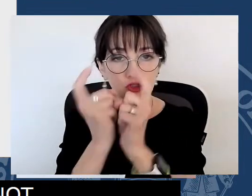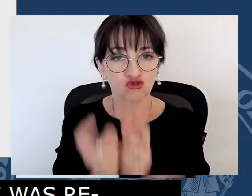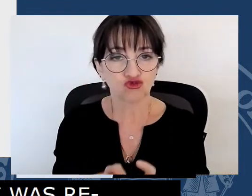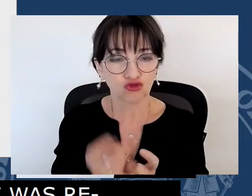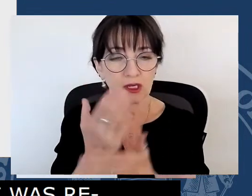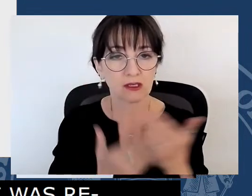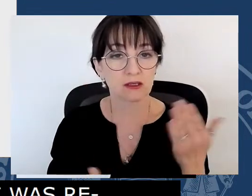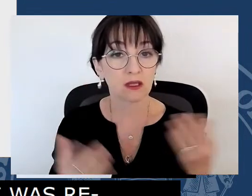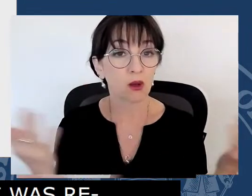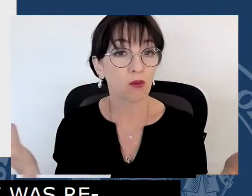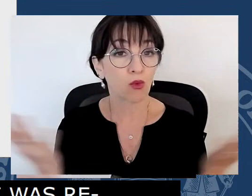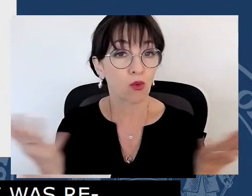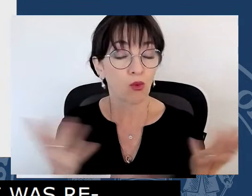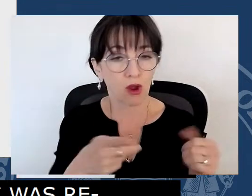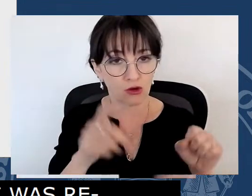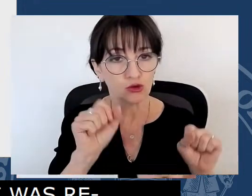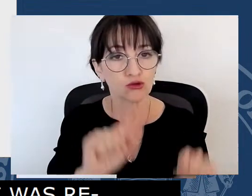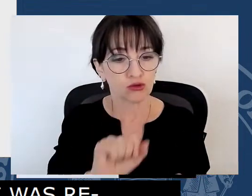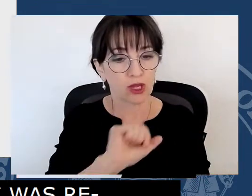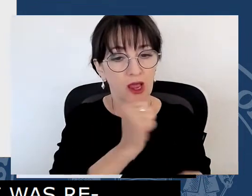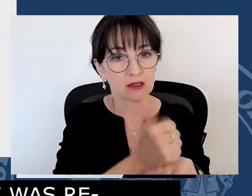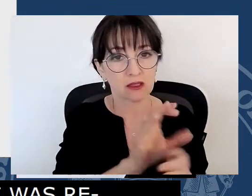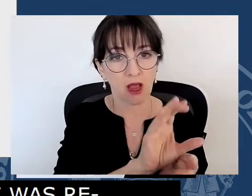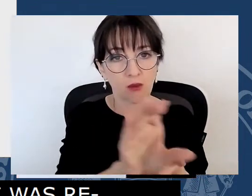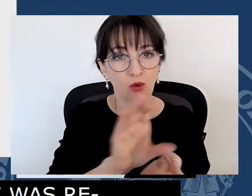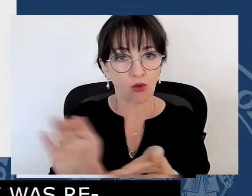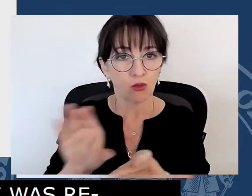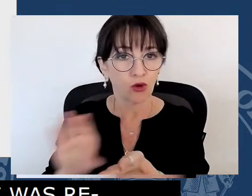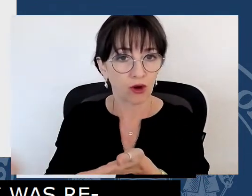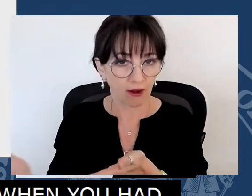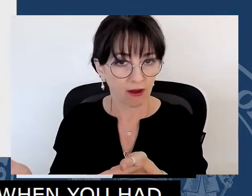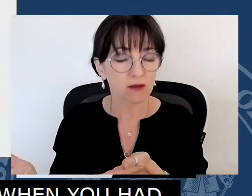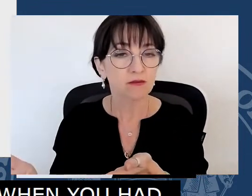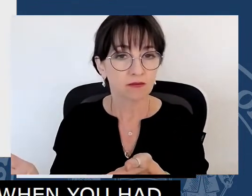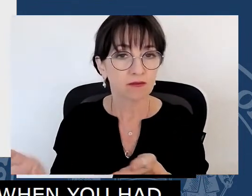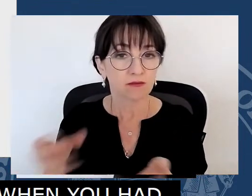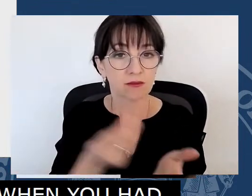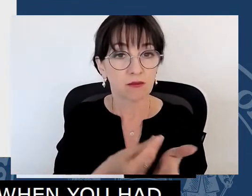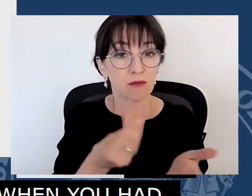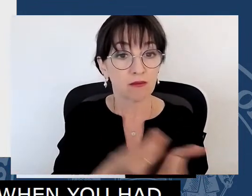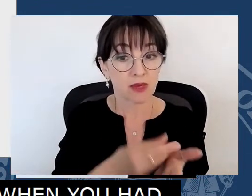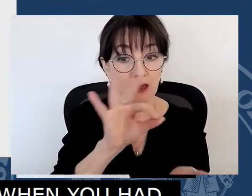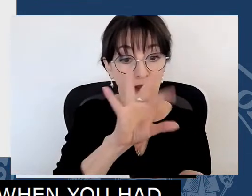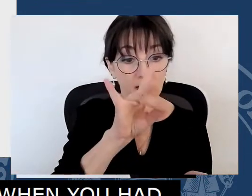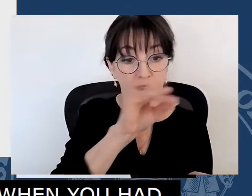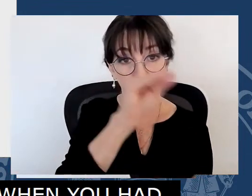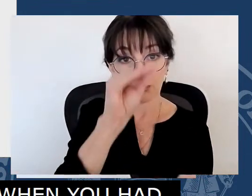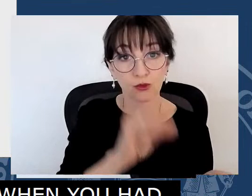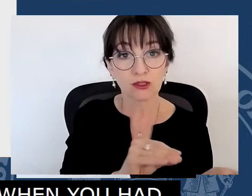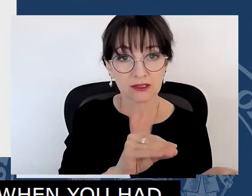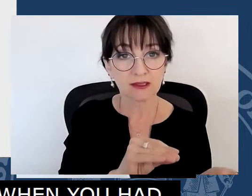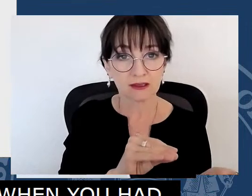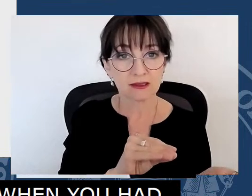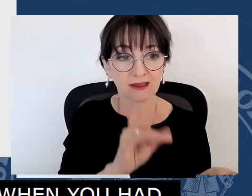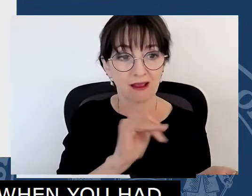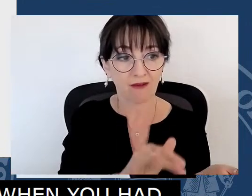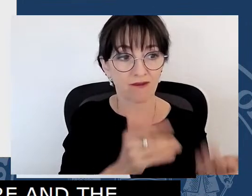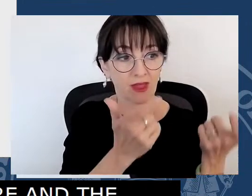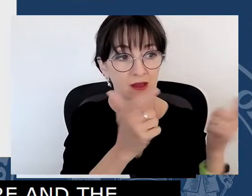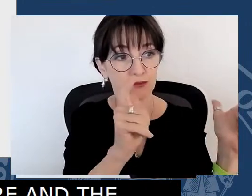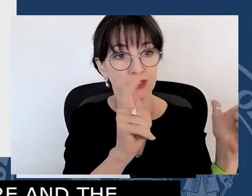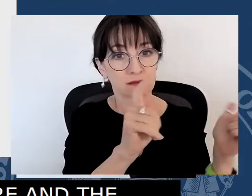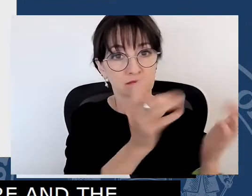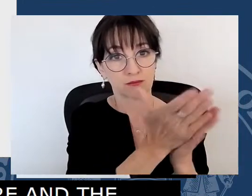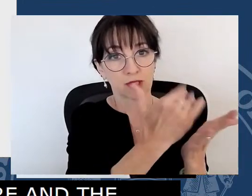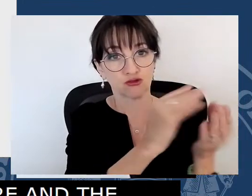could appropriate, the legislature and the governor could appropriate into 98% of that big number. So